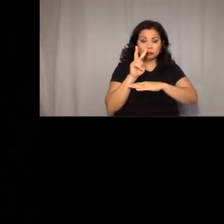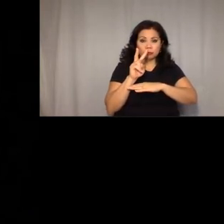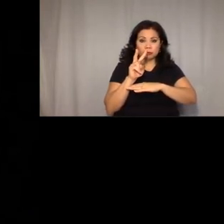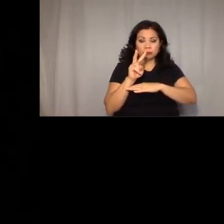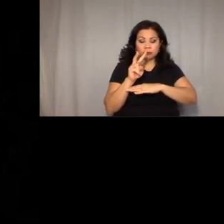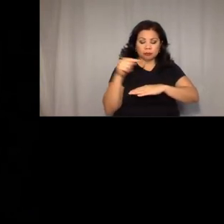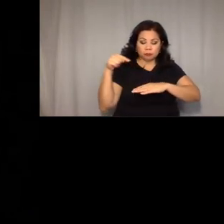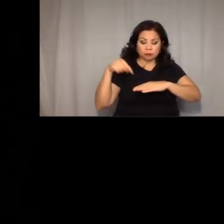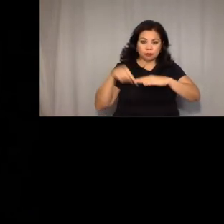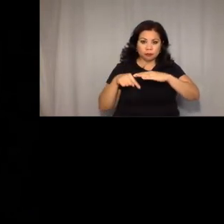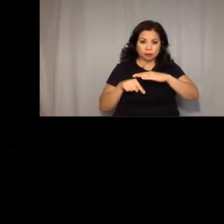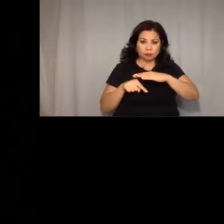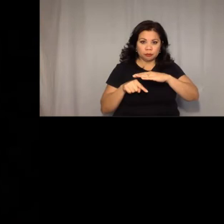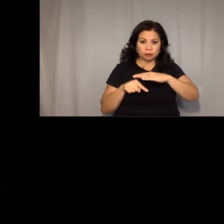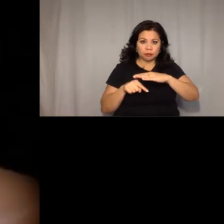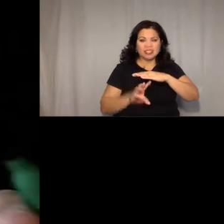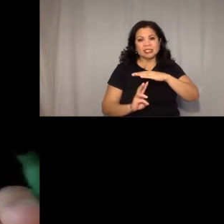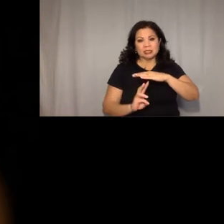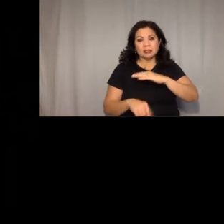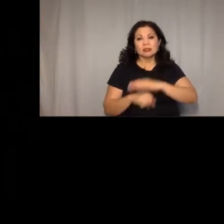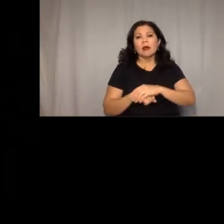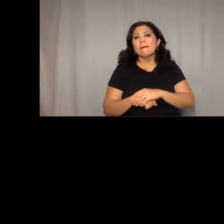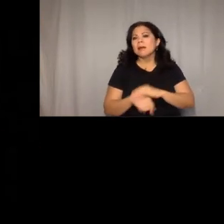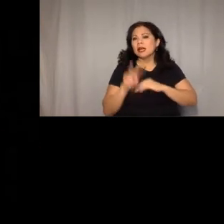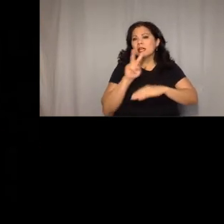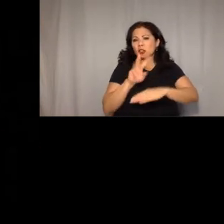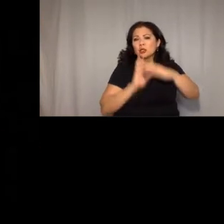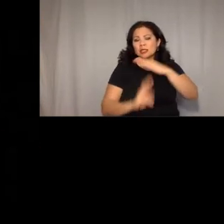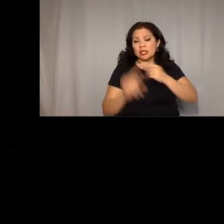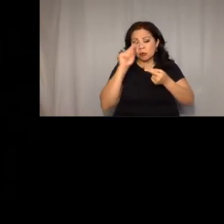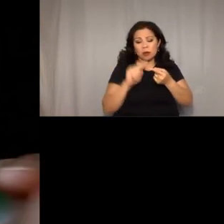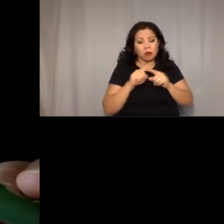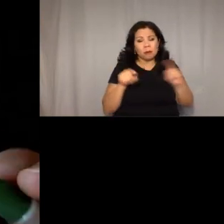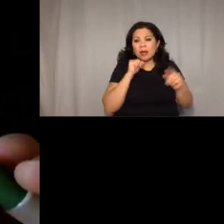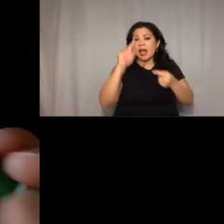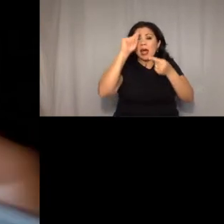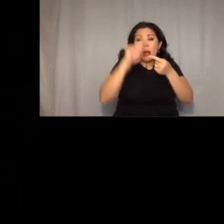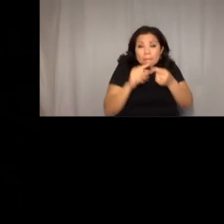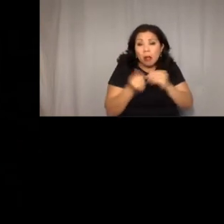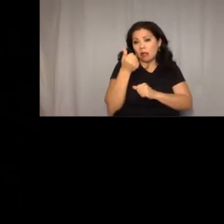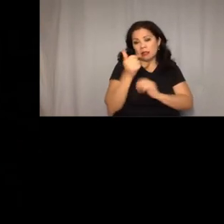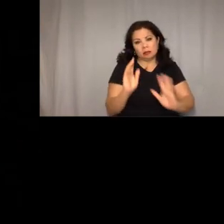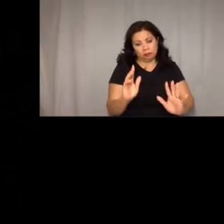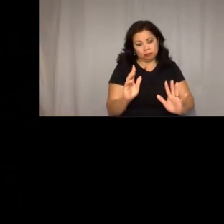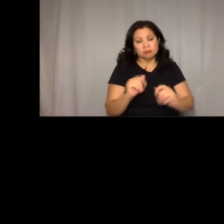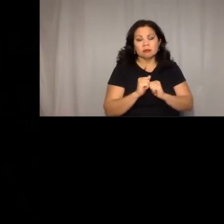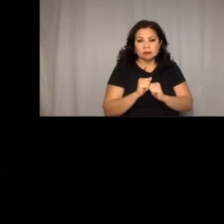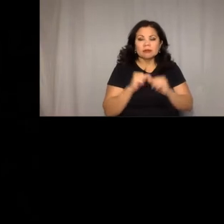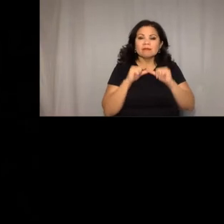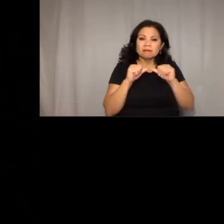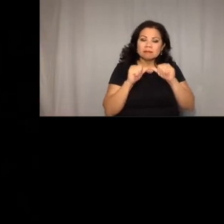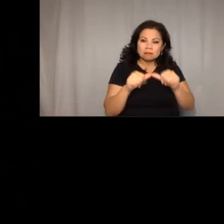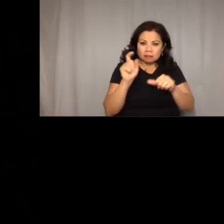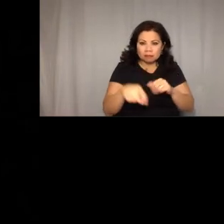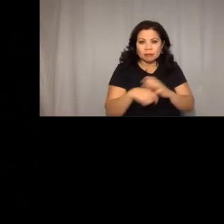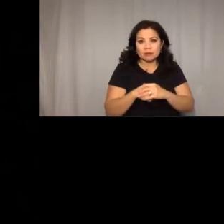24 divided by 4 is 6. That's reduced, but it's not completely simplified. So I could